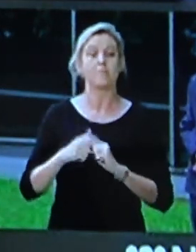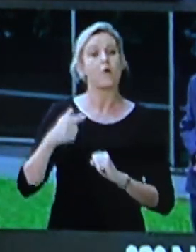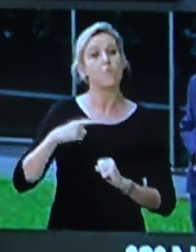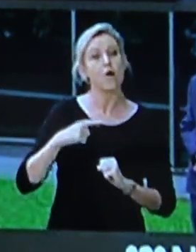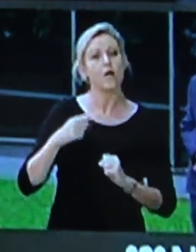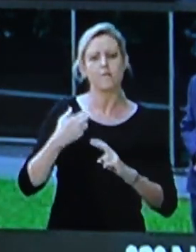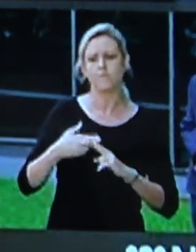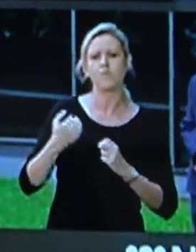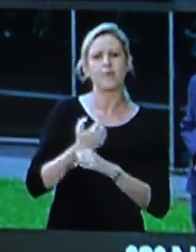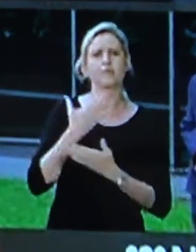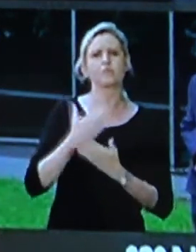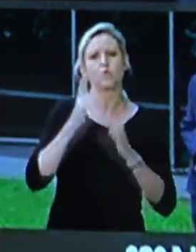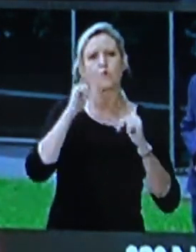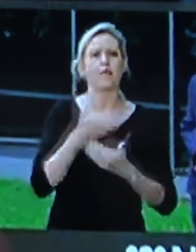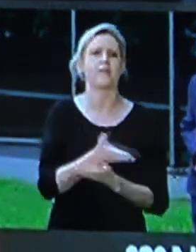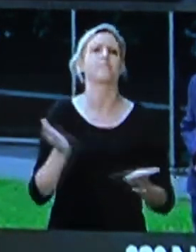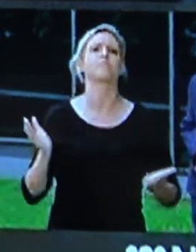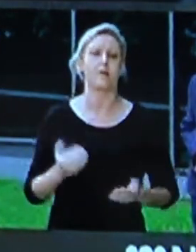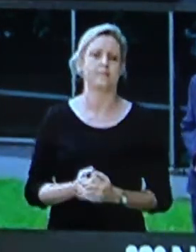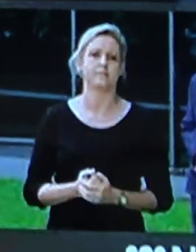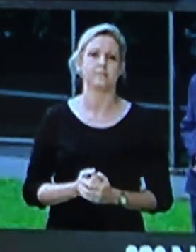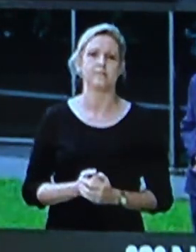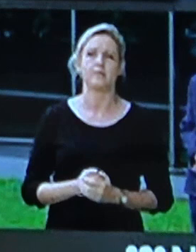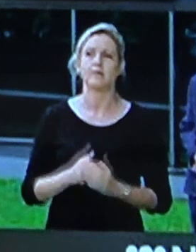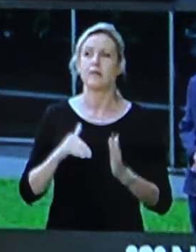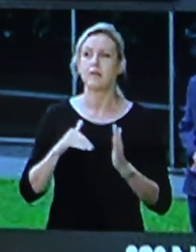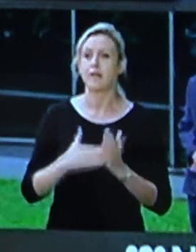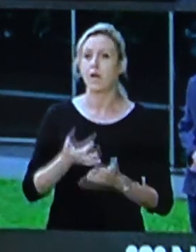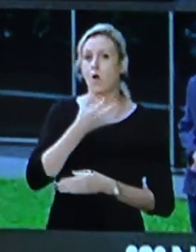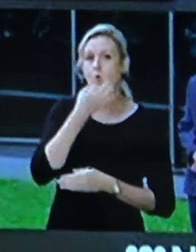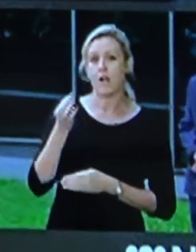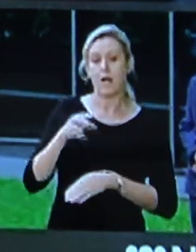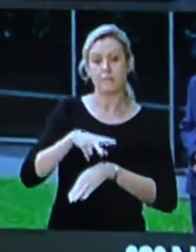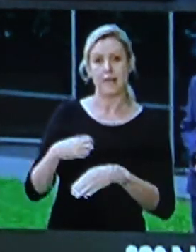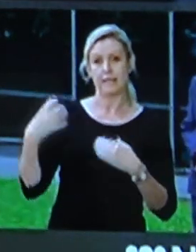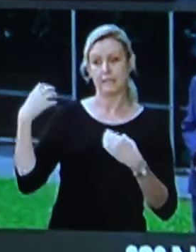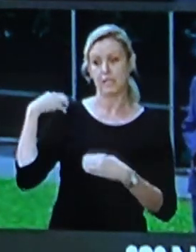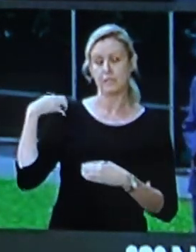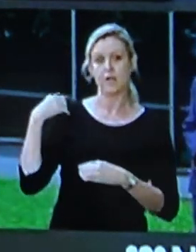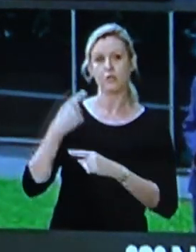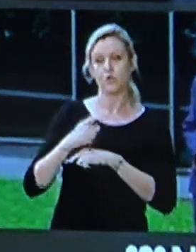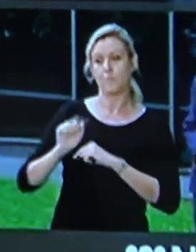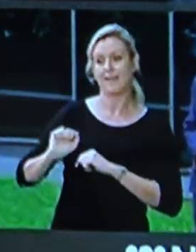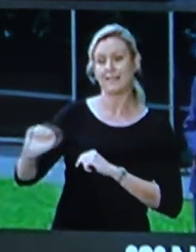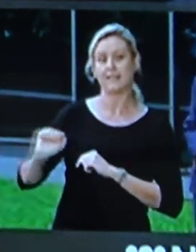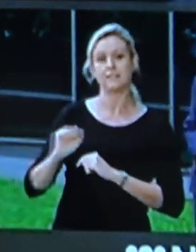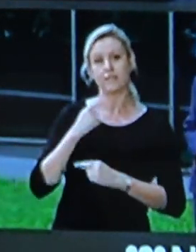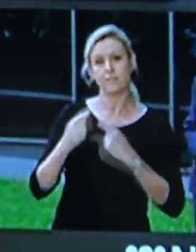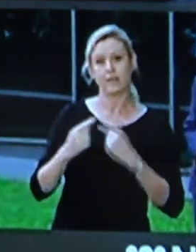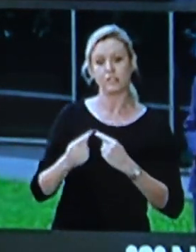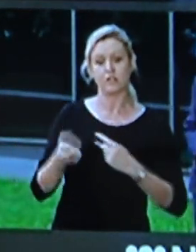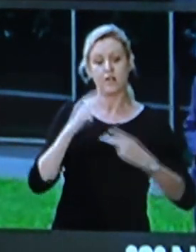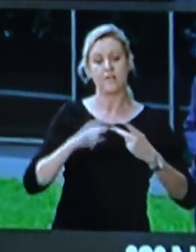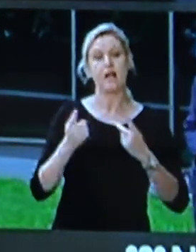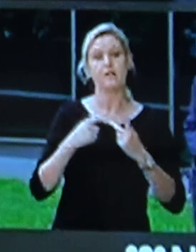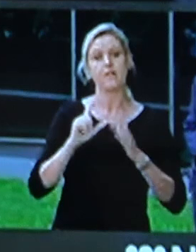safe. What I intend to do now is ask Commissioner Fuller to give an update on the issues he's responsible for. Then Dr. McAnulty will give